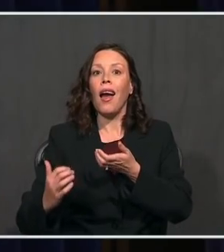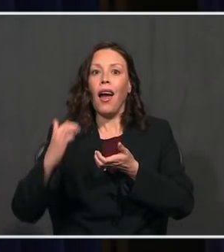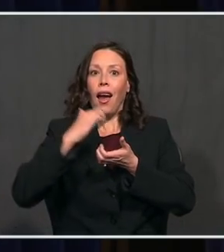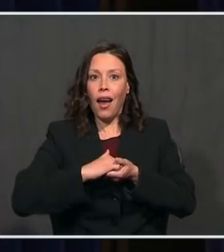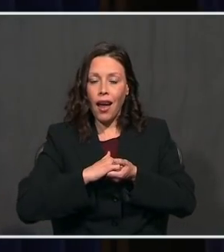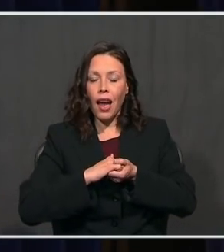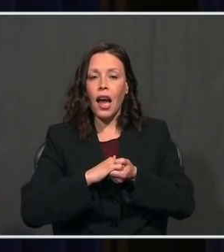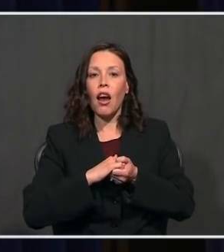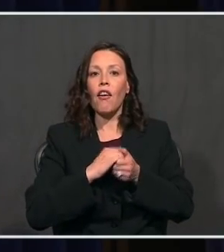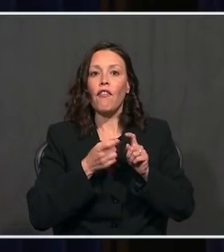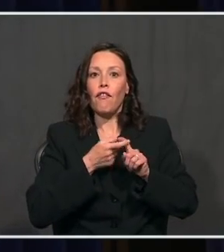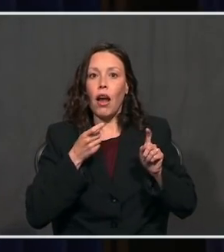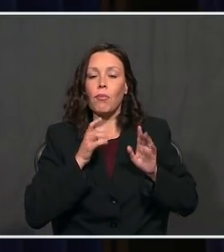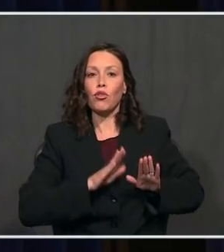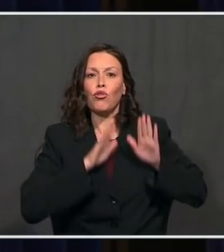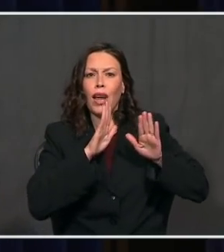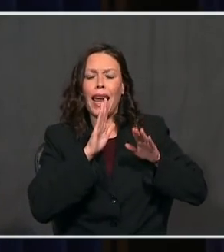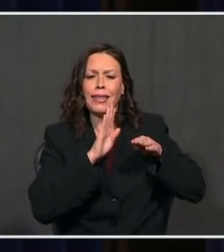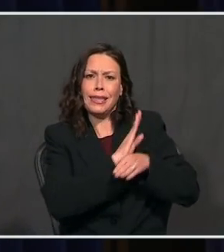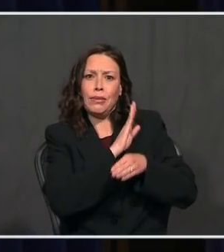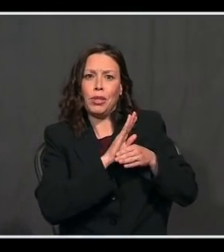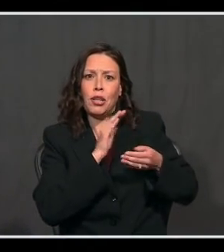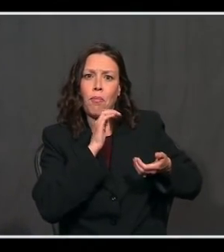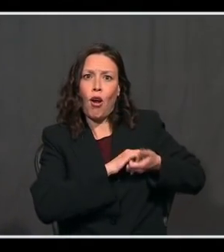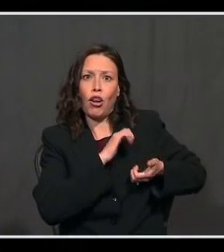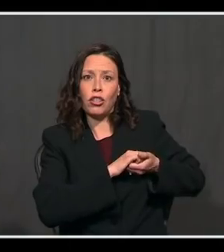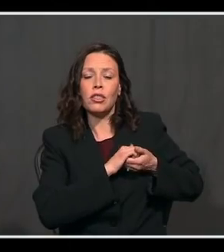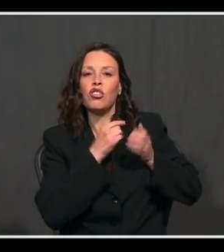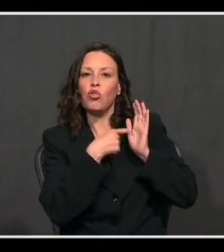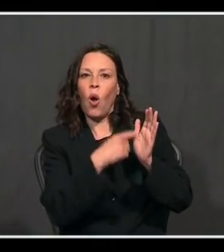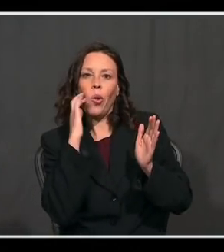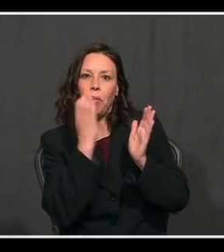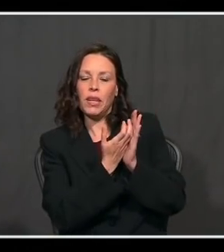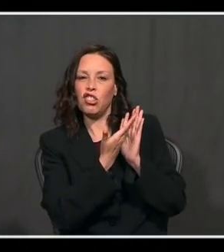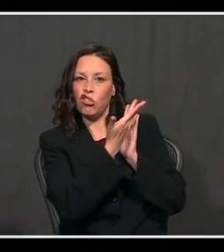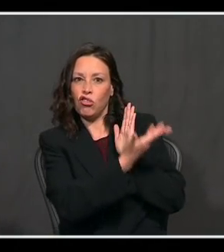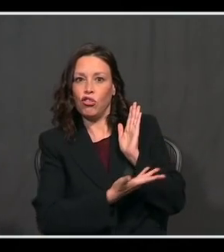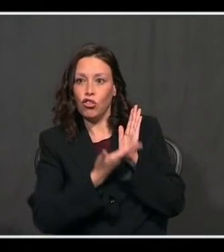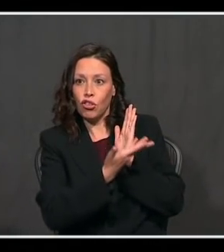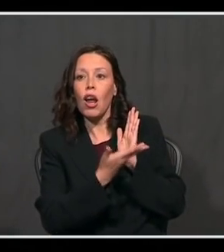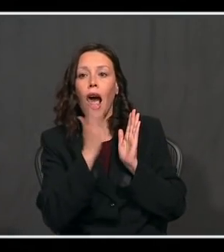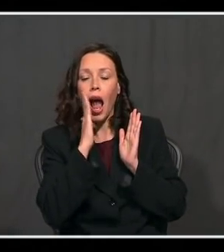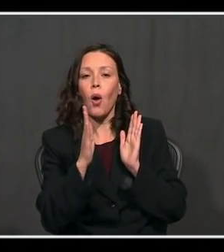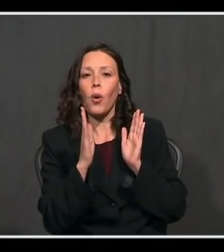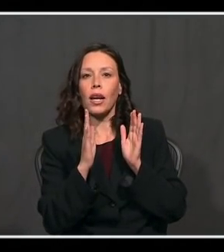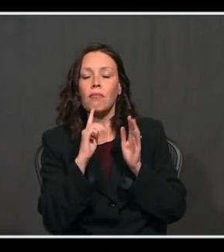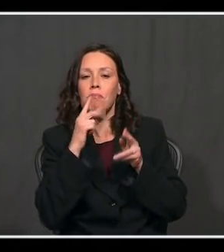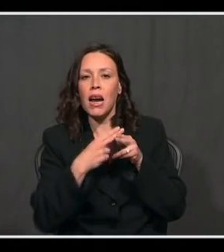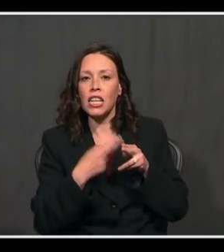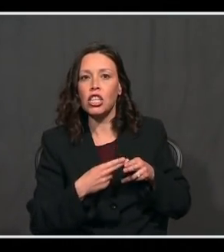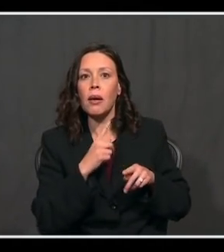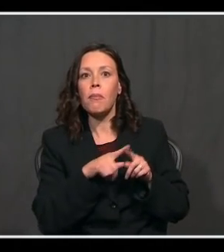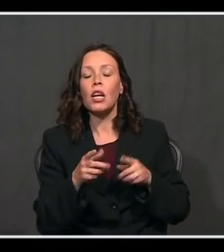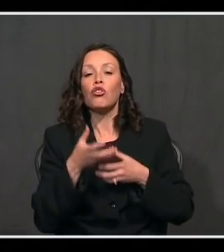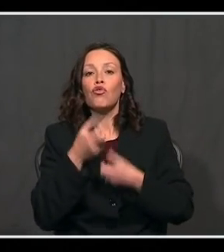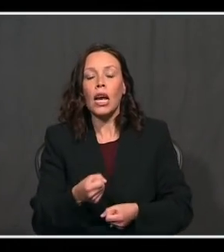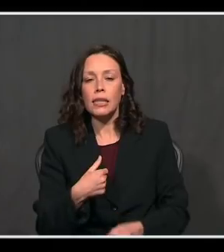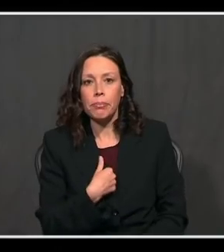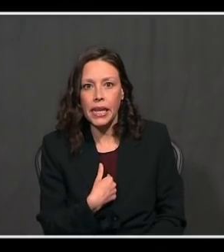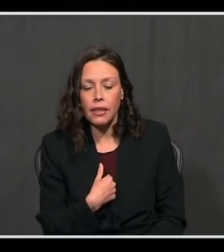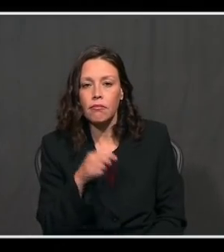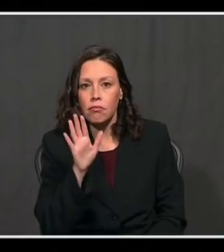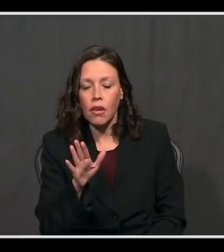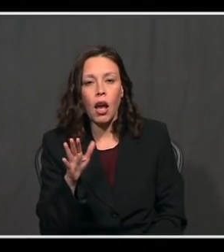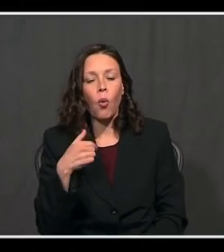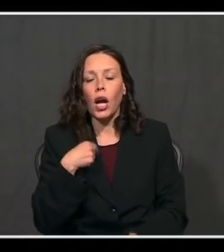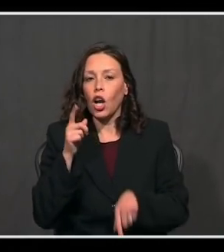collaborated by our great industry partners that are represented here today, and I'll call some out in the future. But trust me when I tell you, we